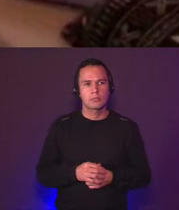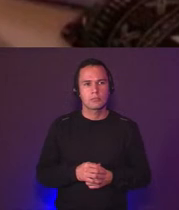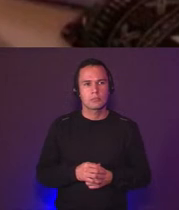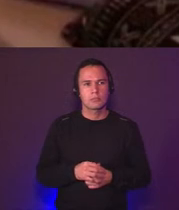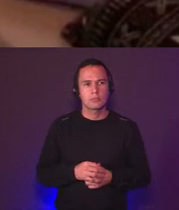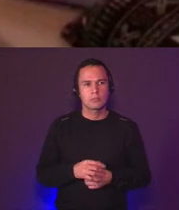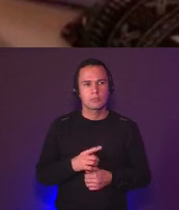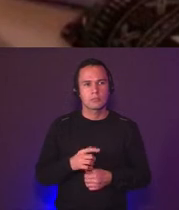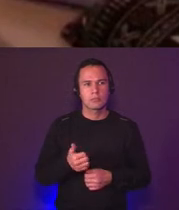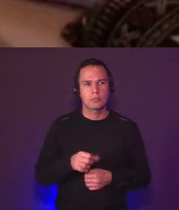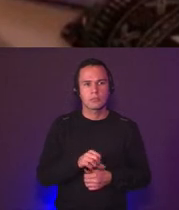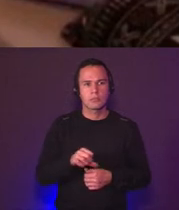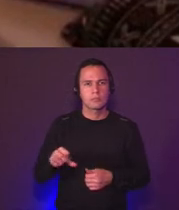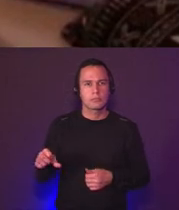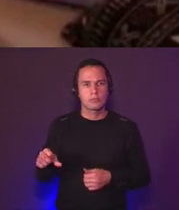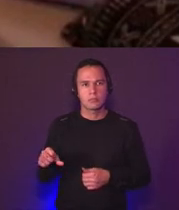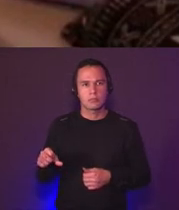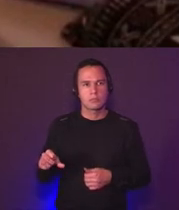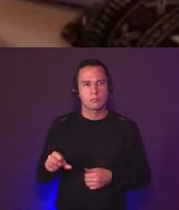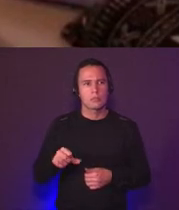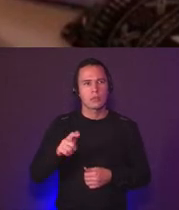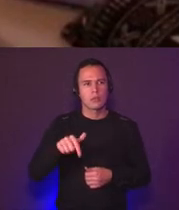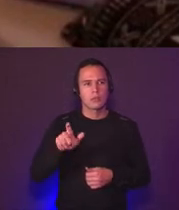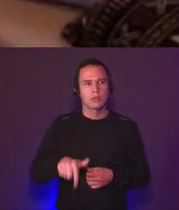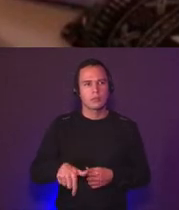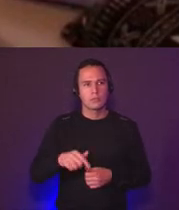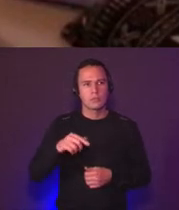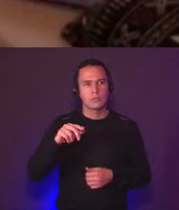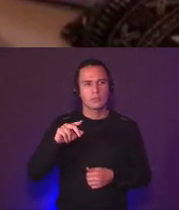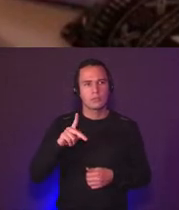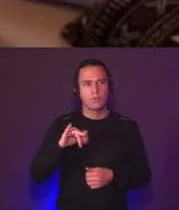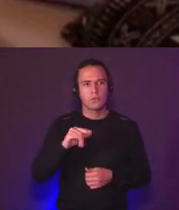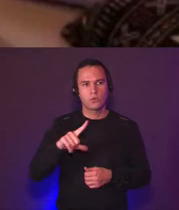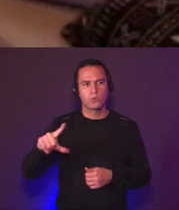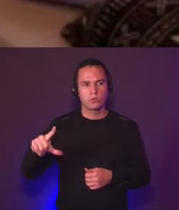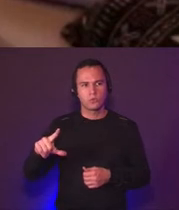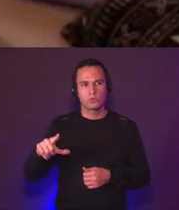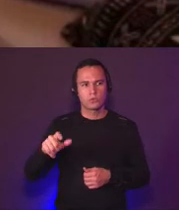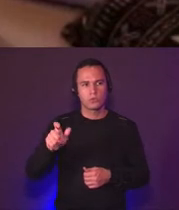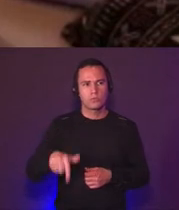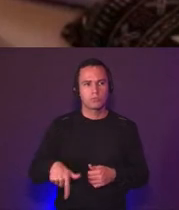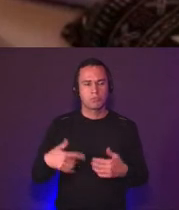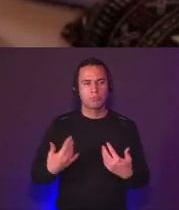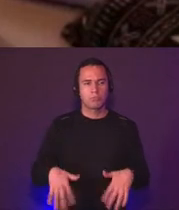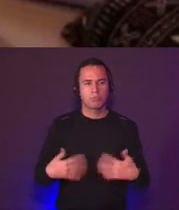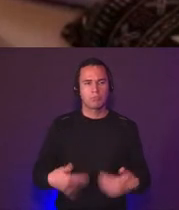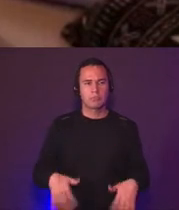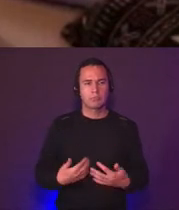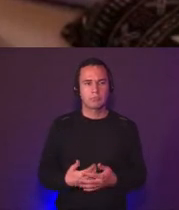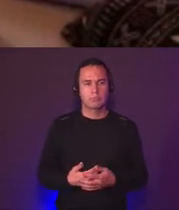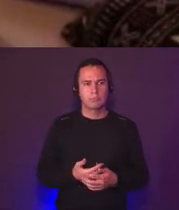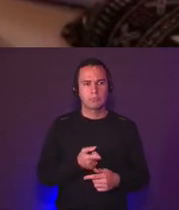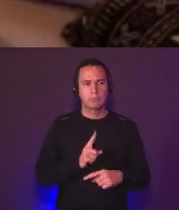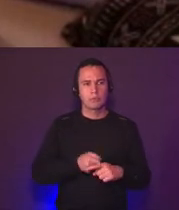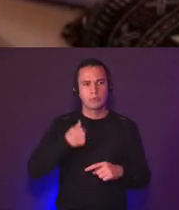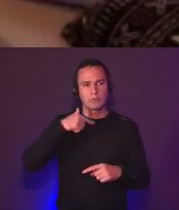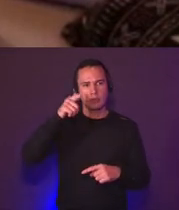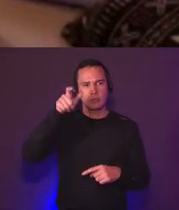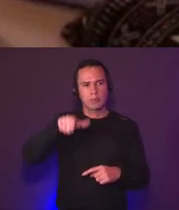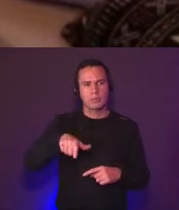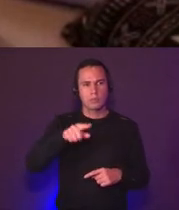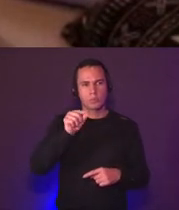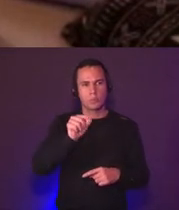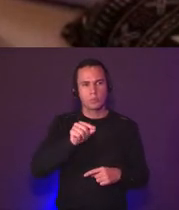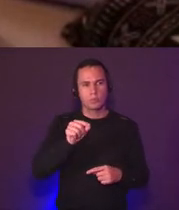was a god. And I remember when I first picked